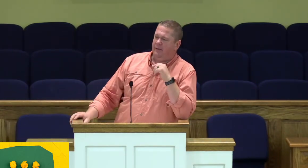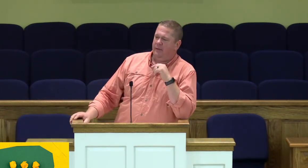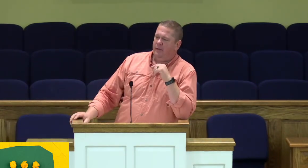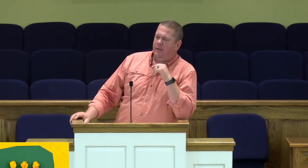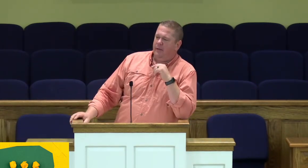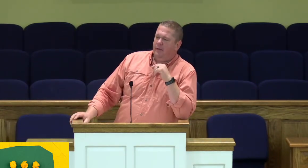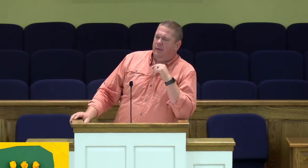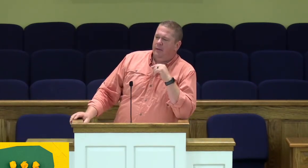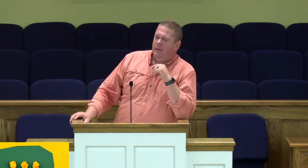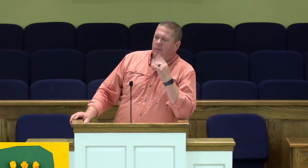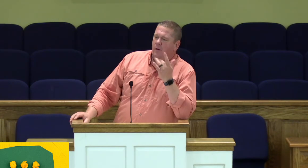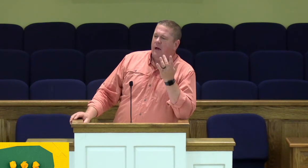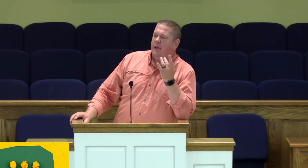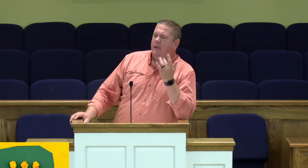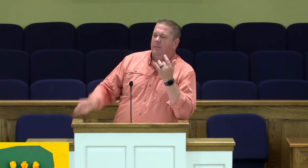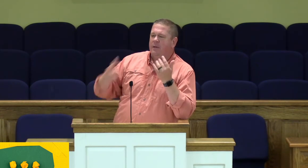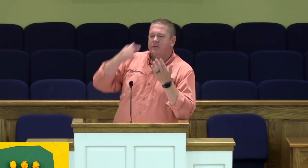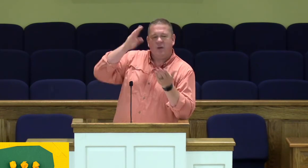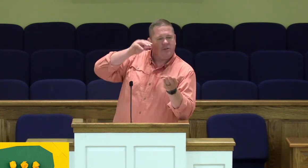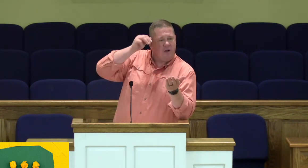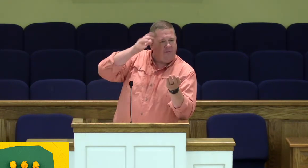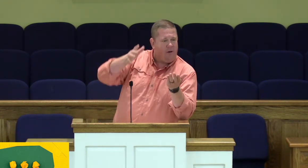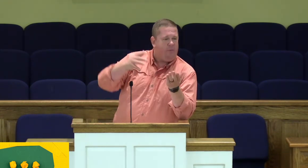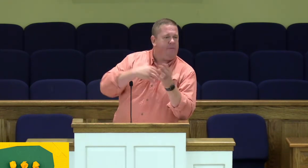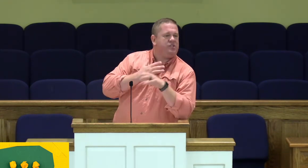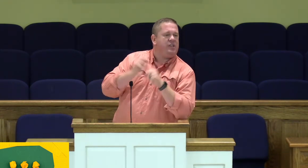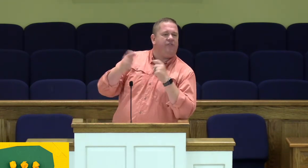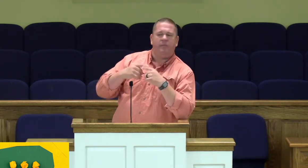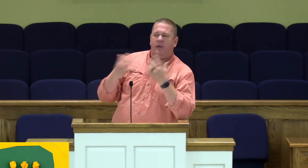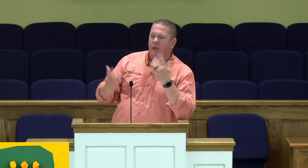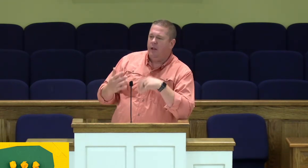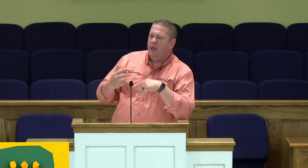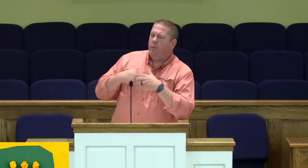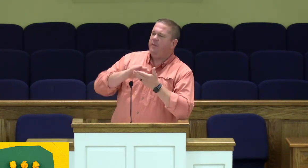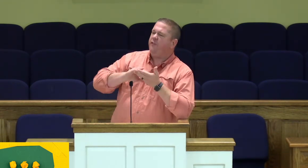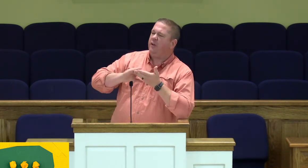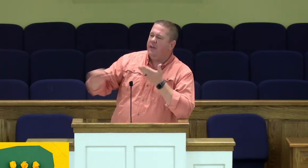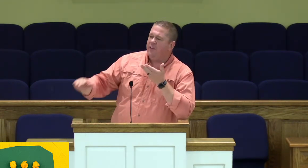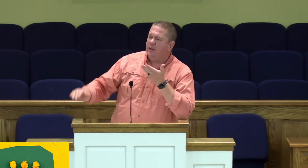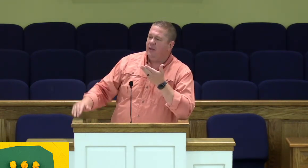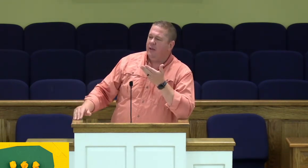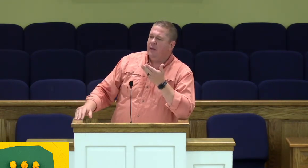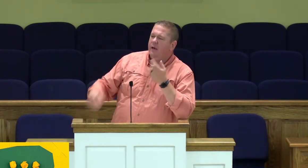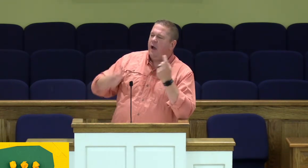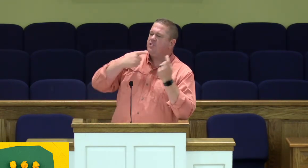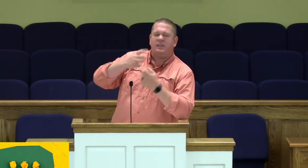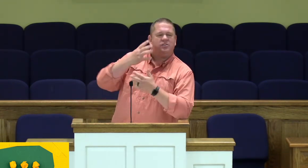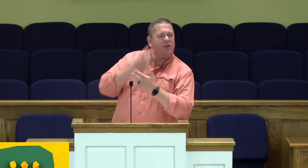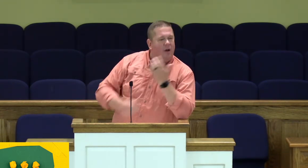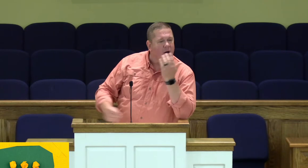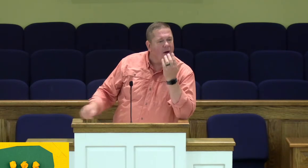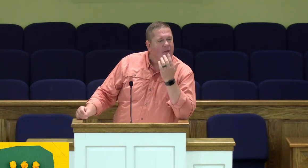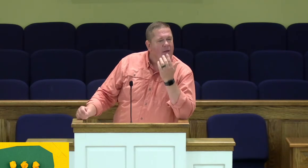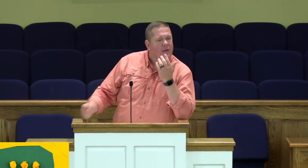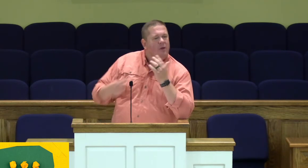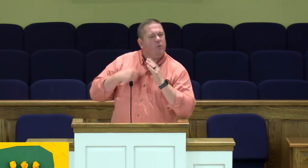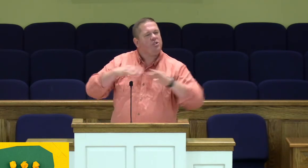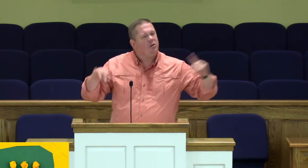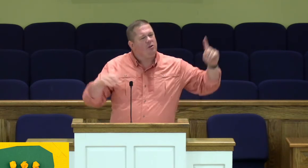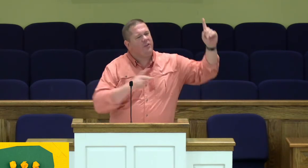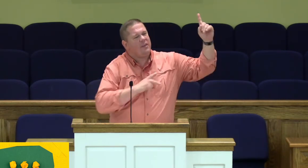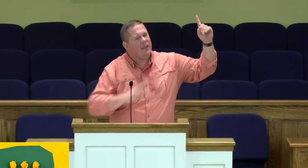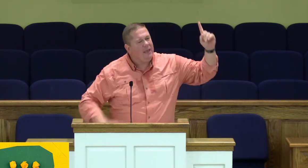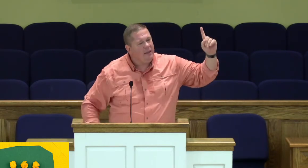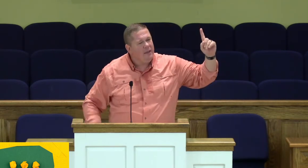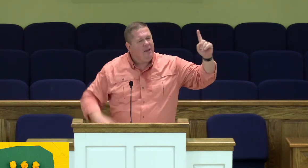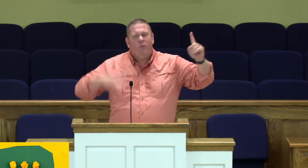planet. Why? Because God's our Father. We've been saved from hell. We've been forgiven. Our sins are gone. We're